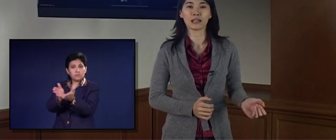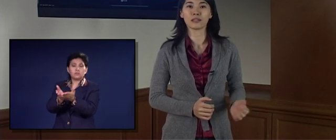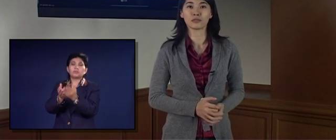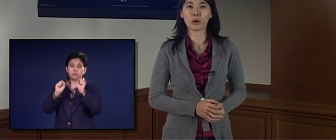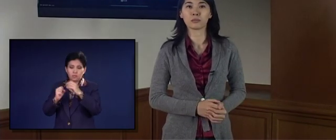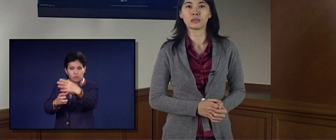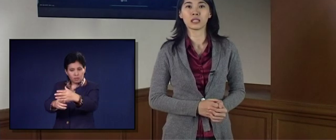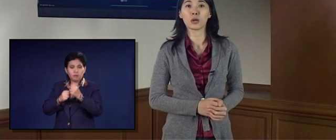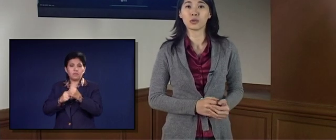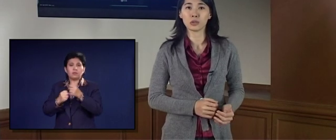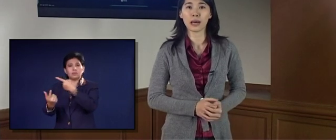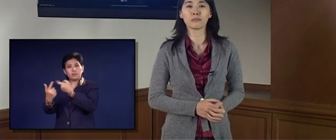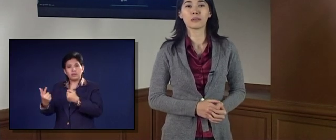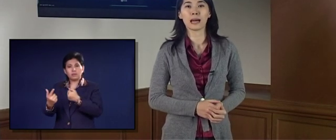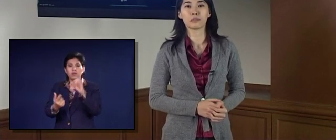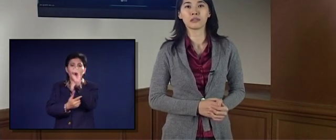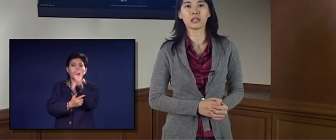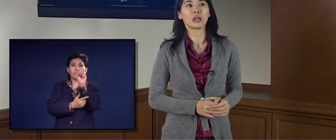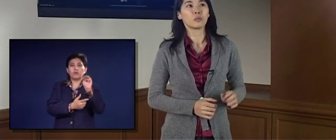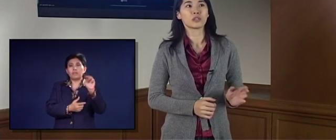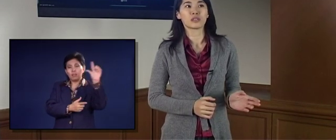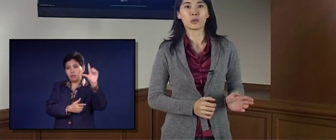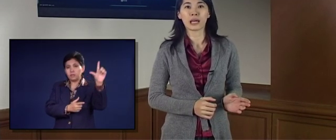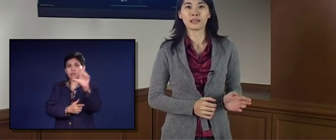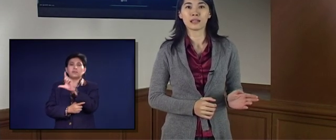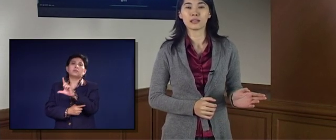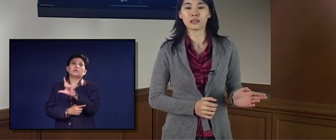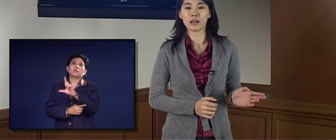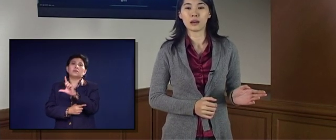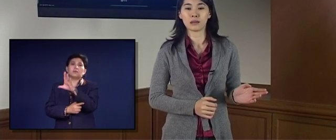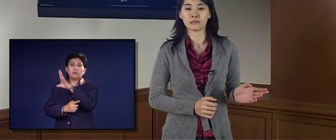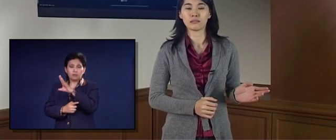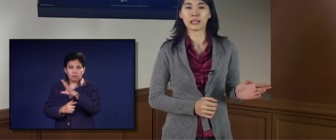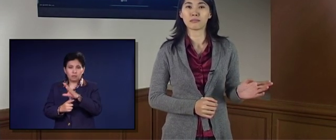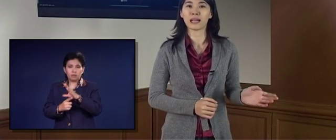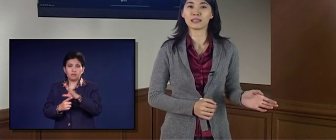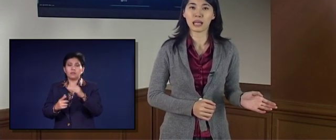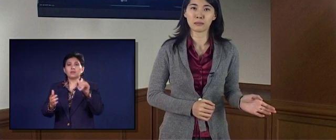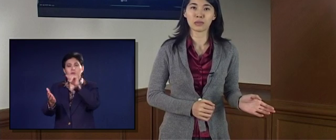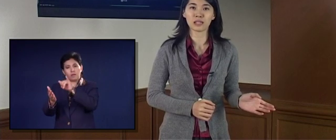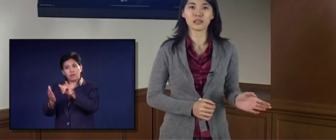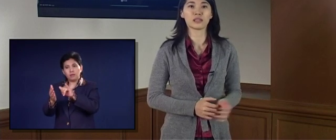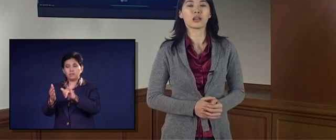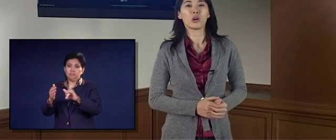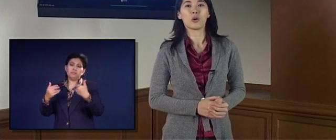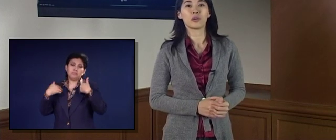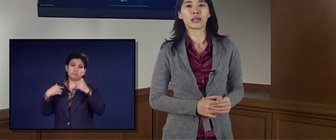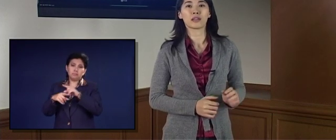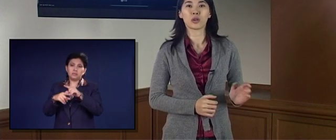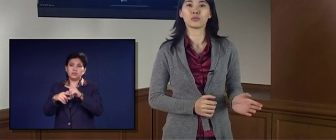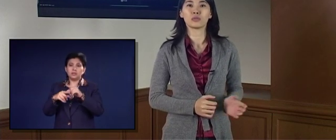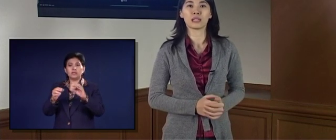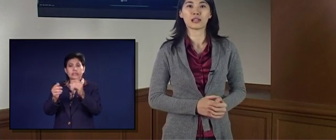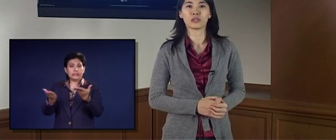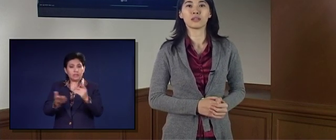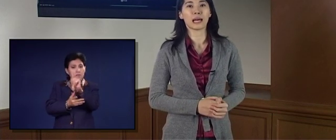either get it from the OUM library, which is located at the main campus, or you